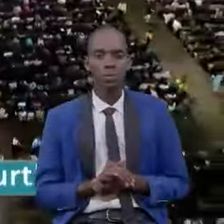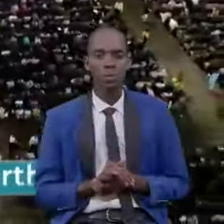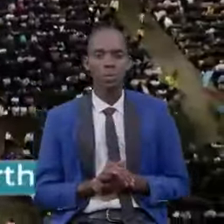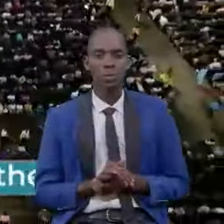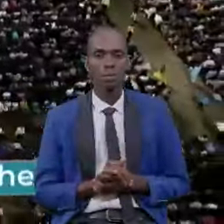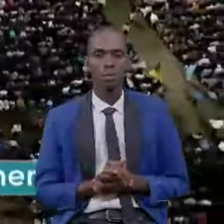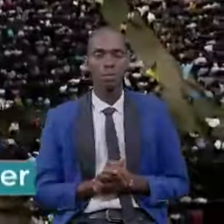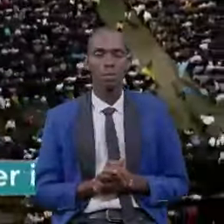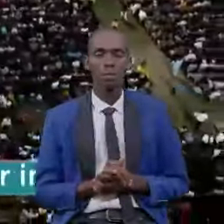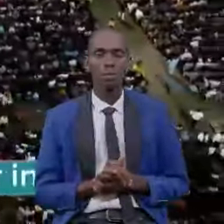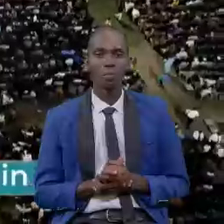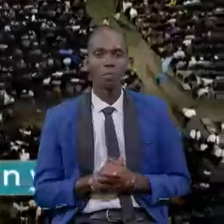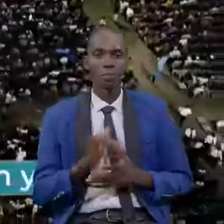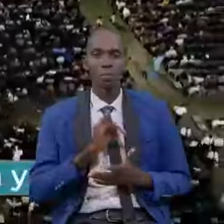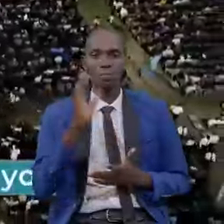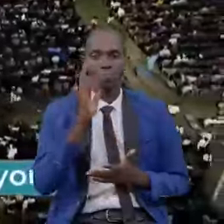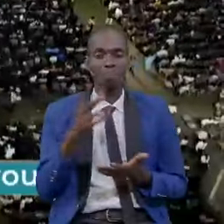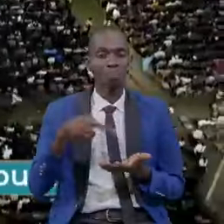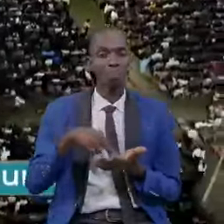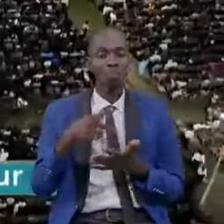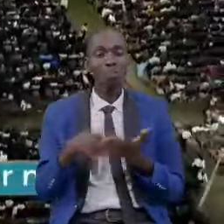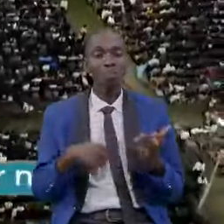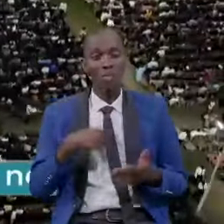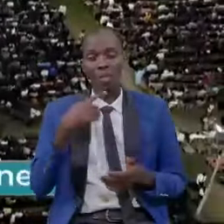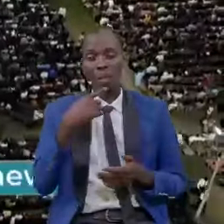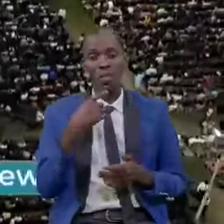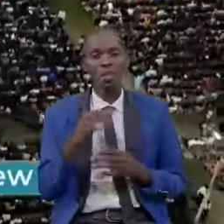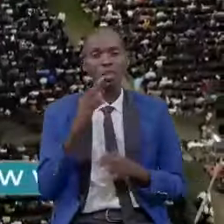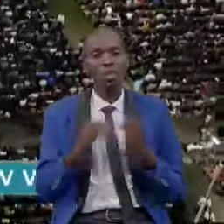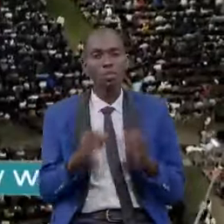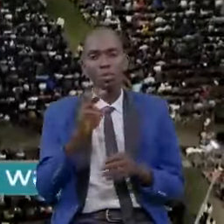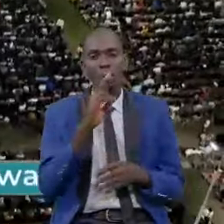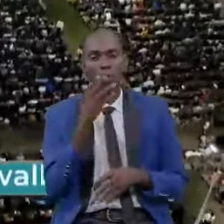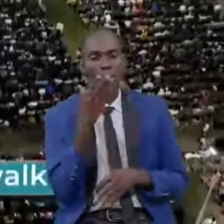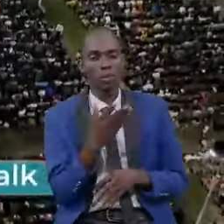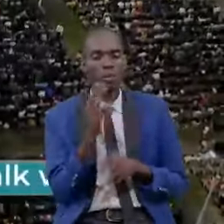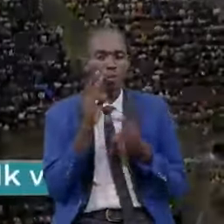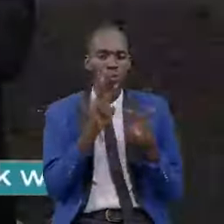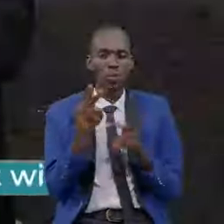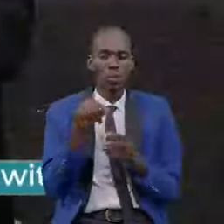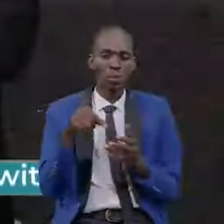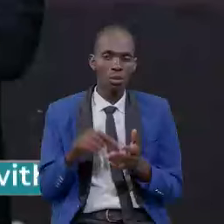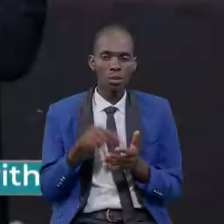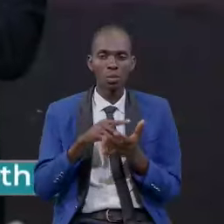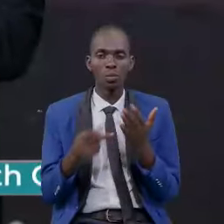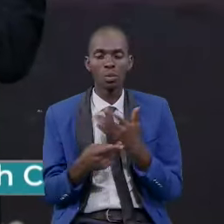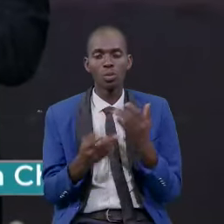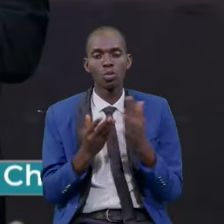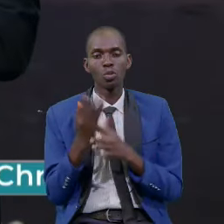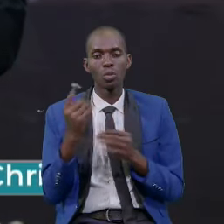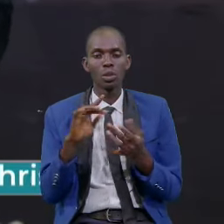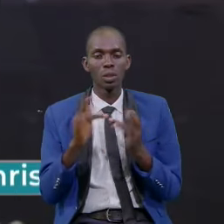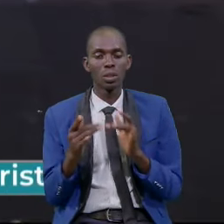Let me repeat what I said. If you are watching online and you gave your life to Christ after the